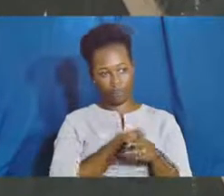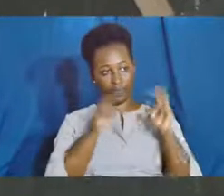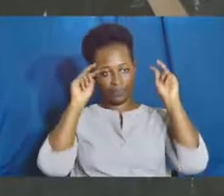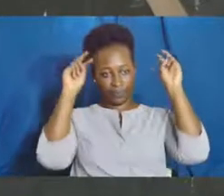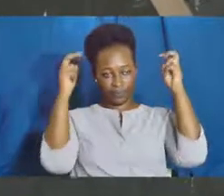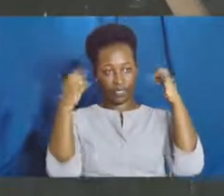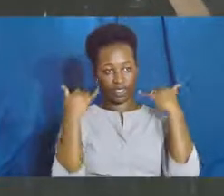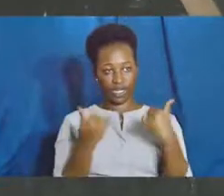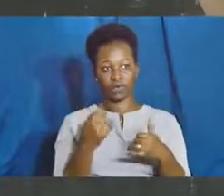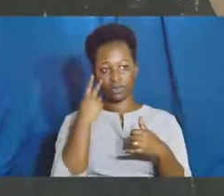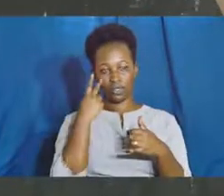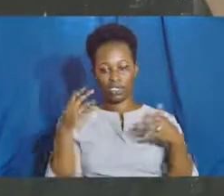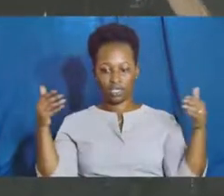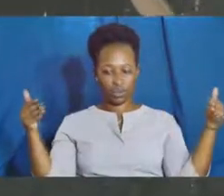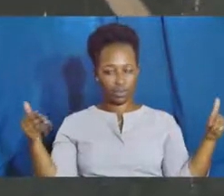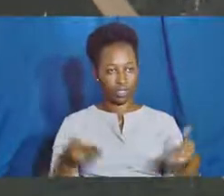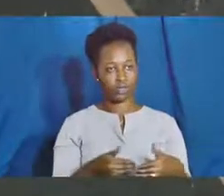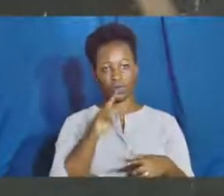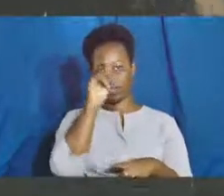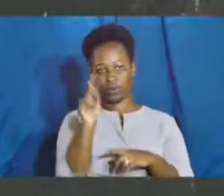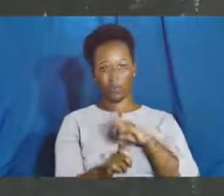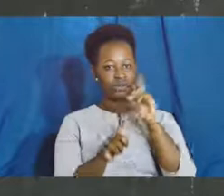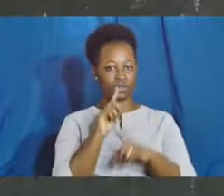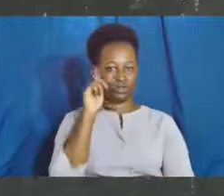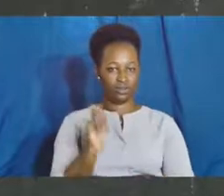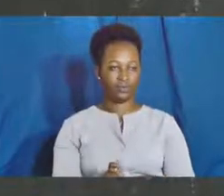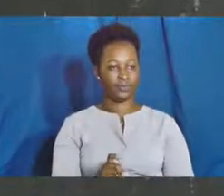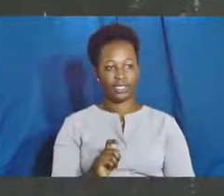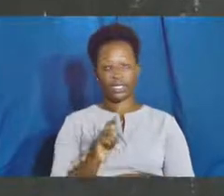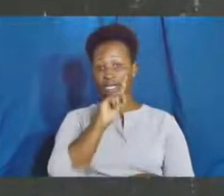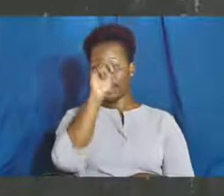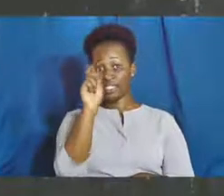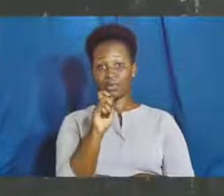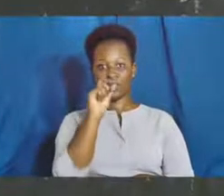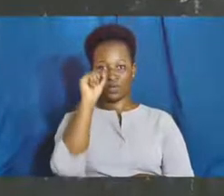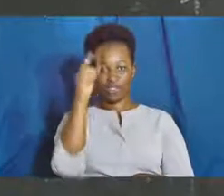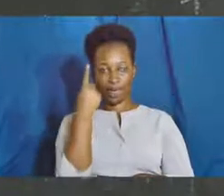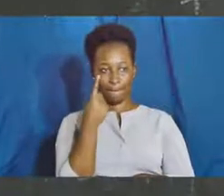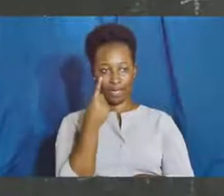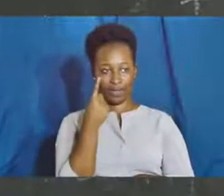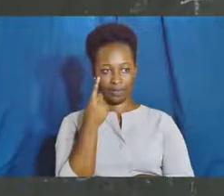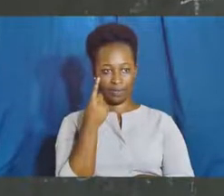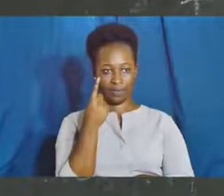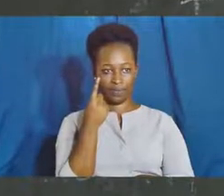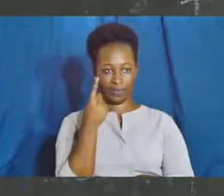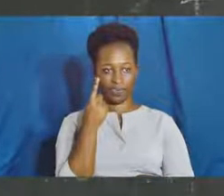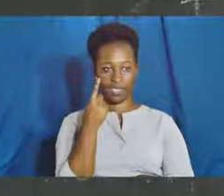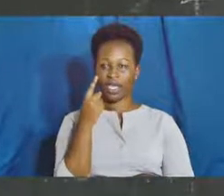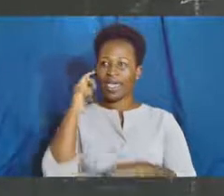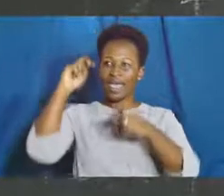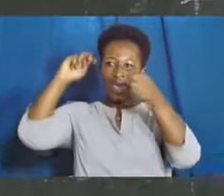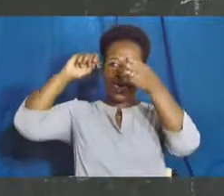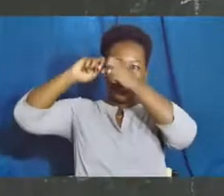see the introductory questions. The question number one: what is an electrical circuit?